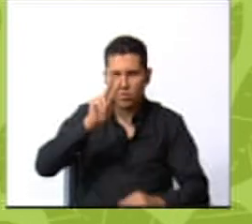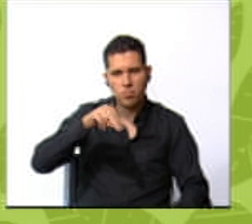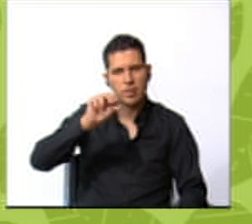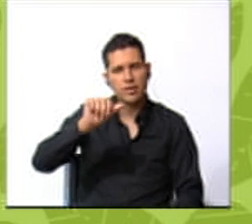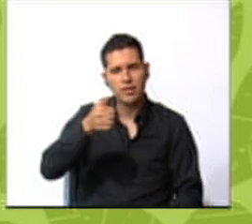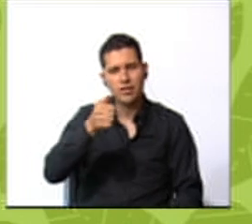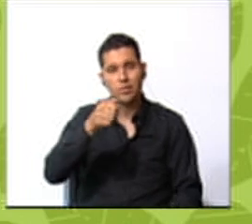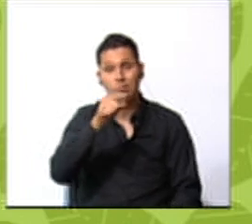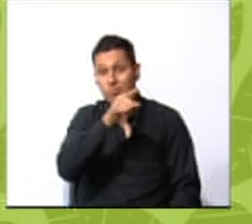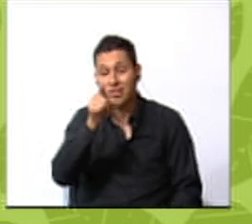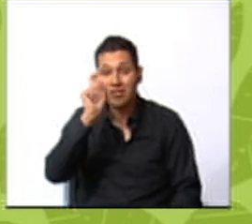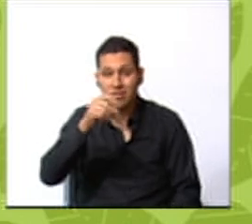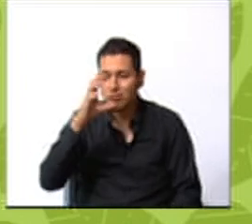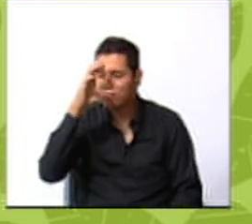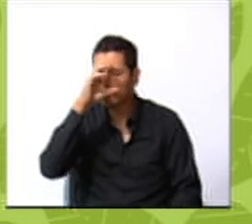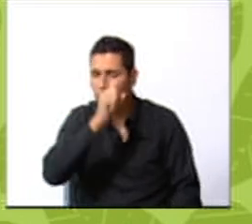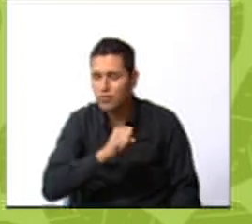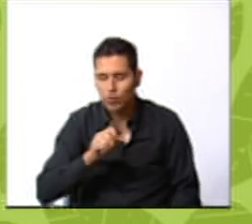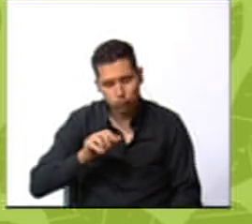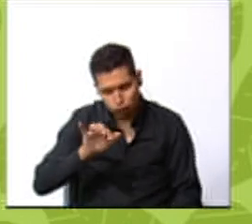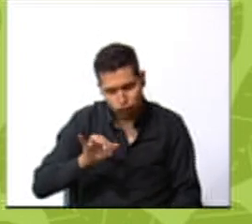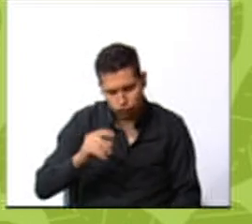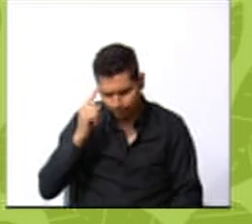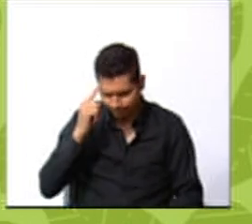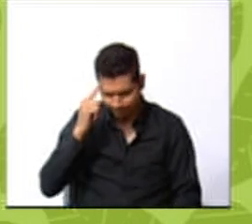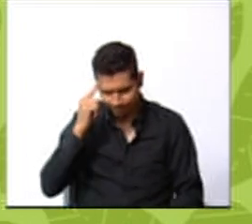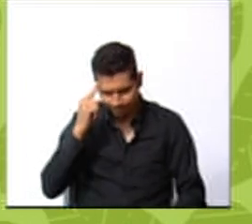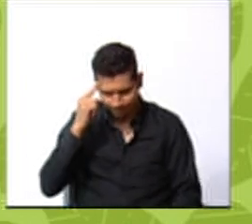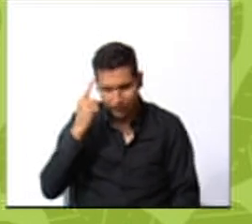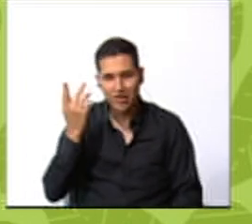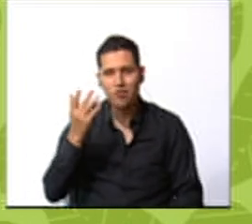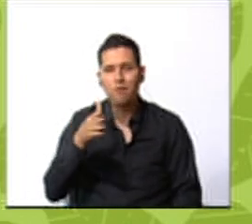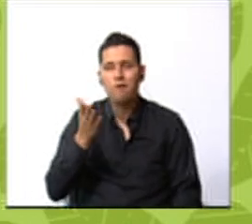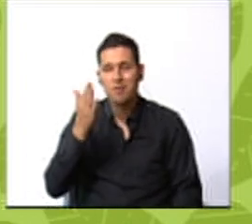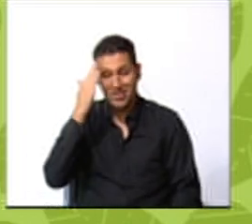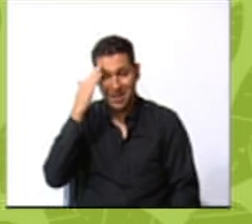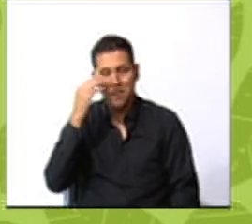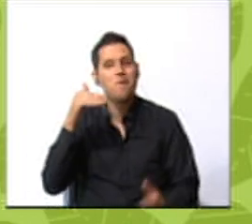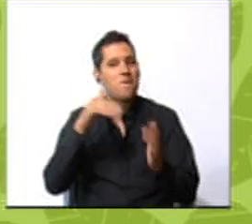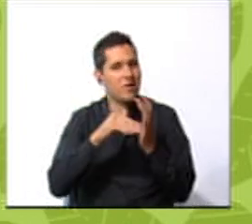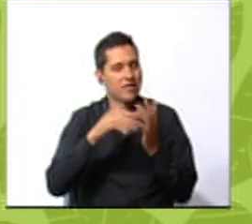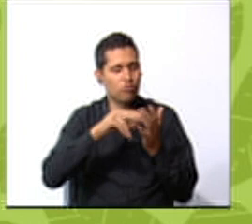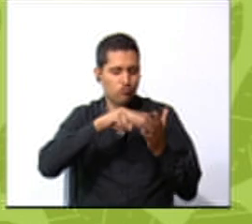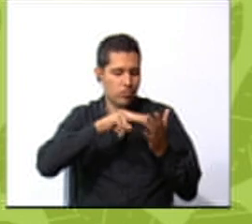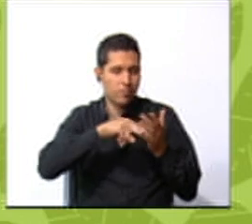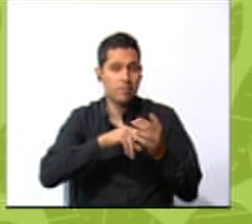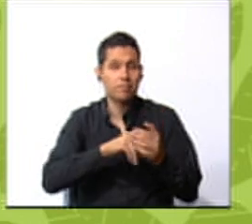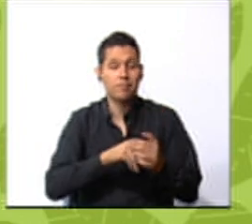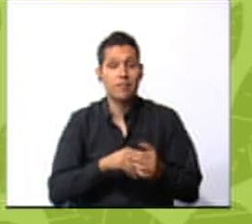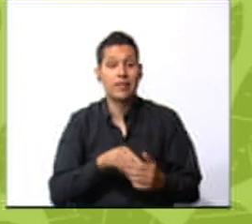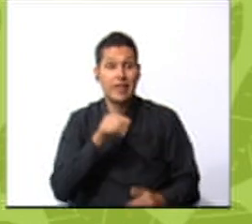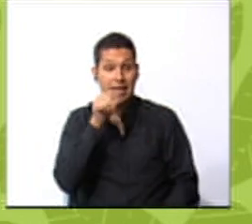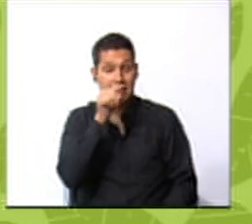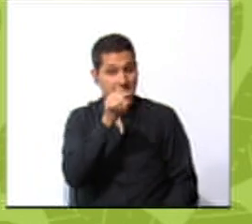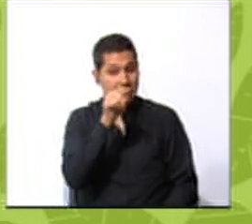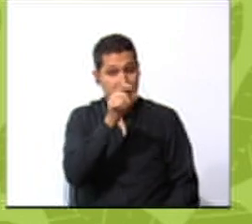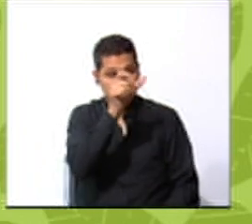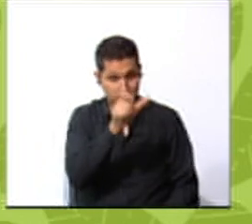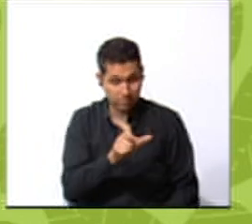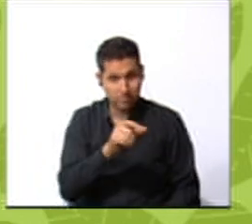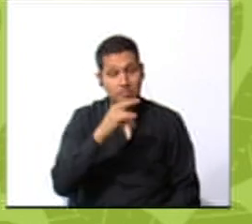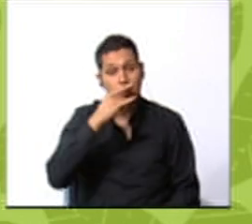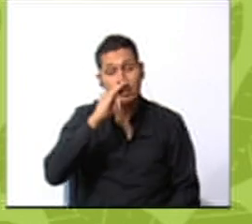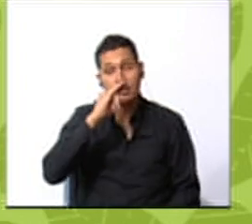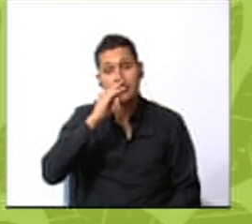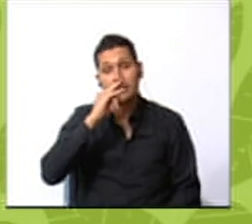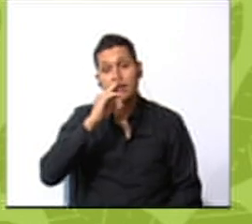And how do you know? Read. ¿Cómo lo saben? Leamos otra vez. He was born in